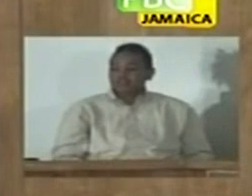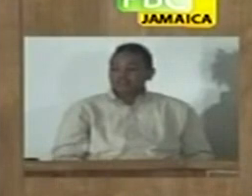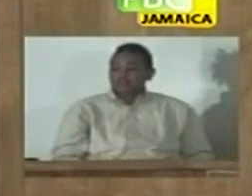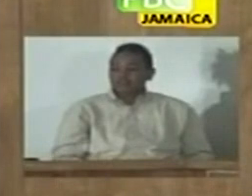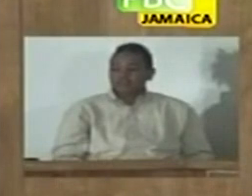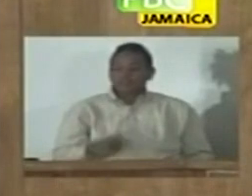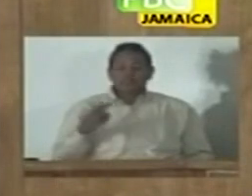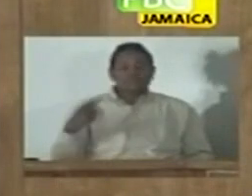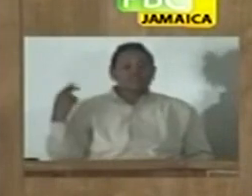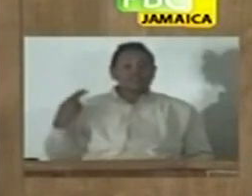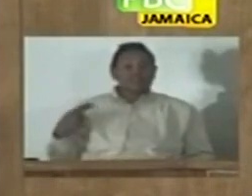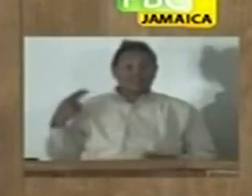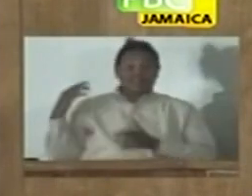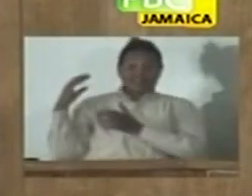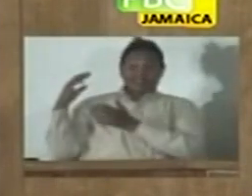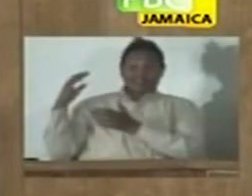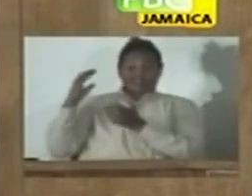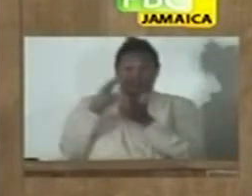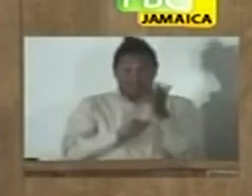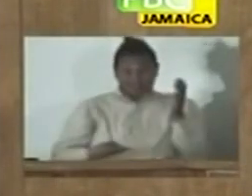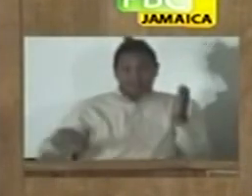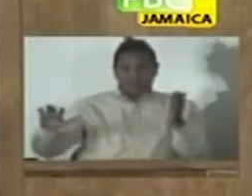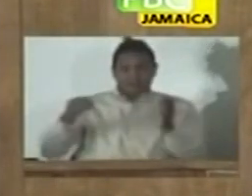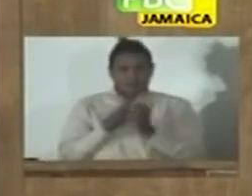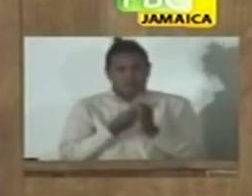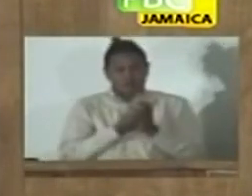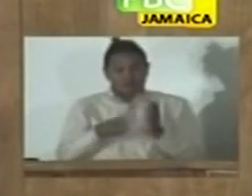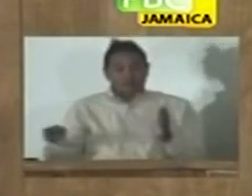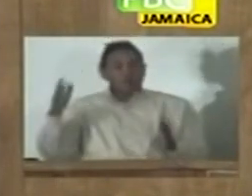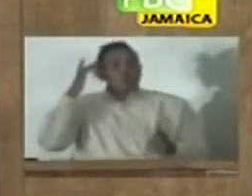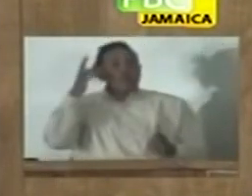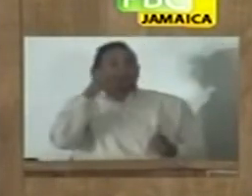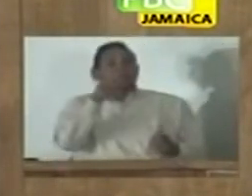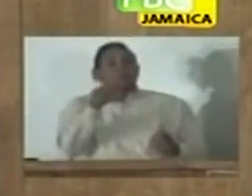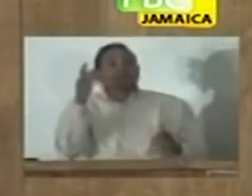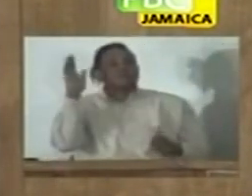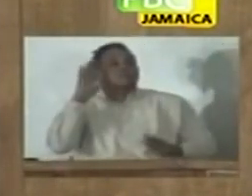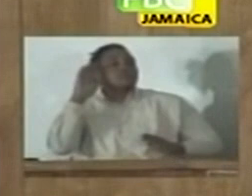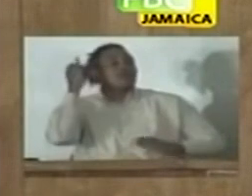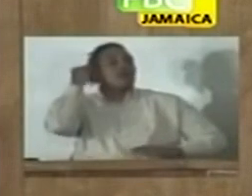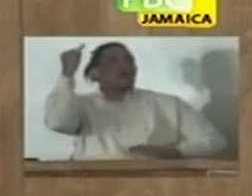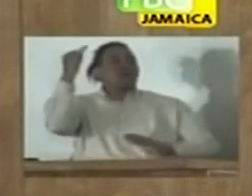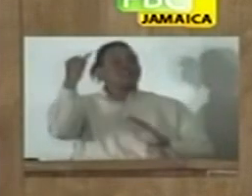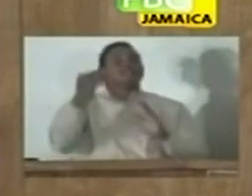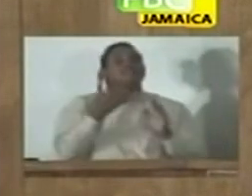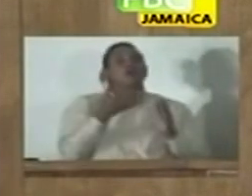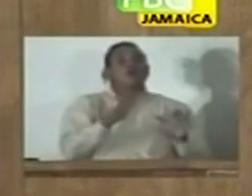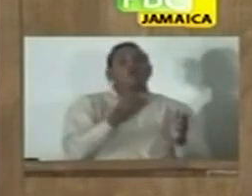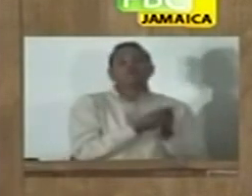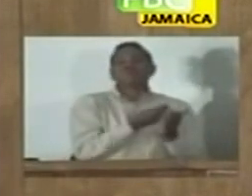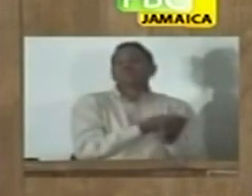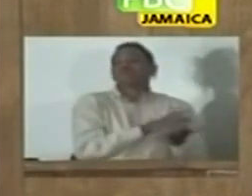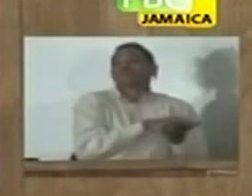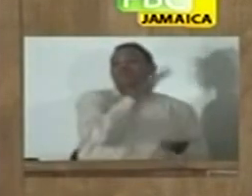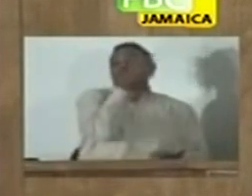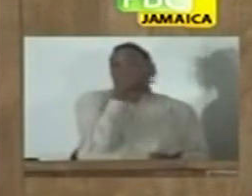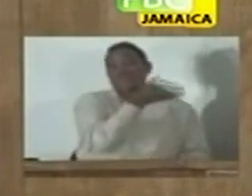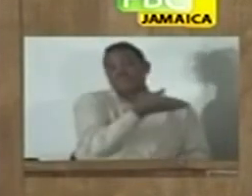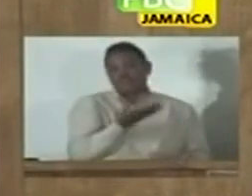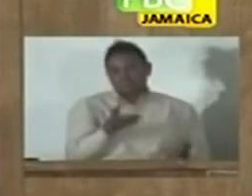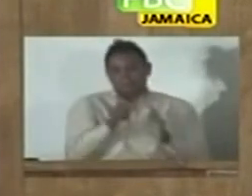is because of the progressive policies of the PNP, policies which they oppose. But, Mr.